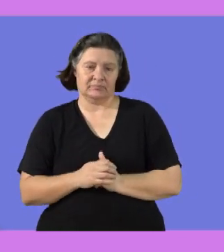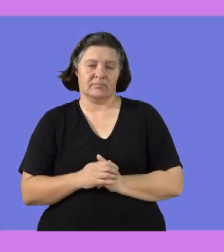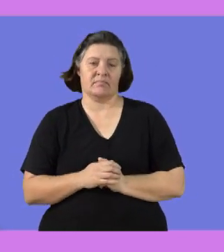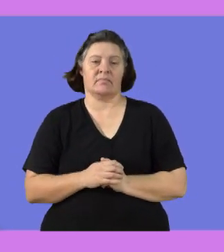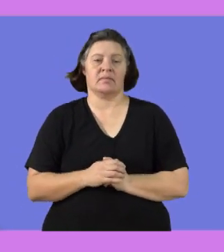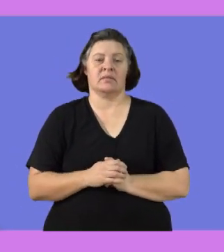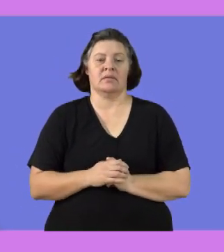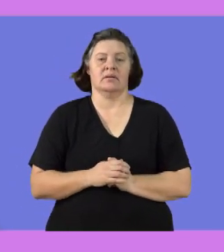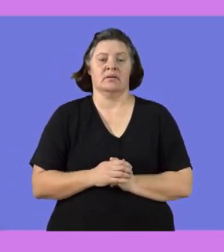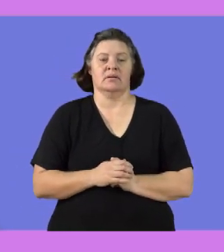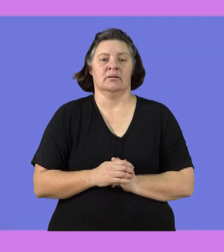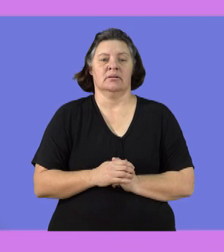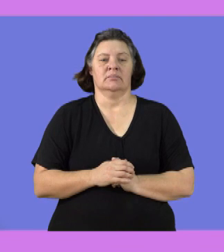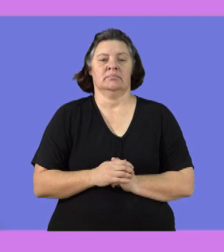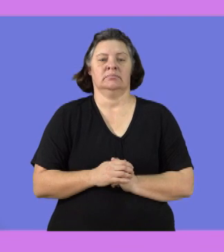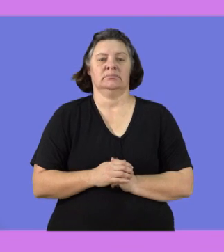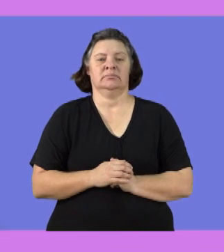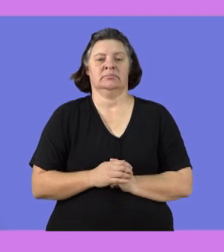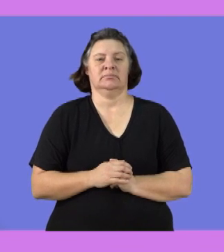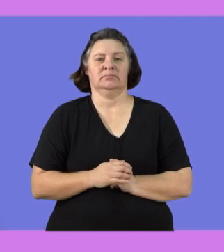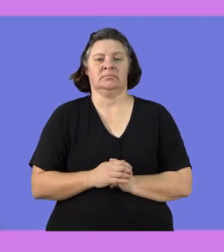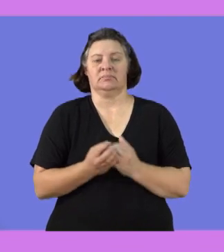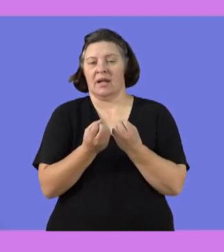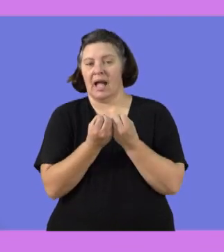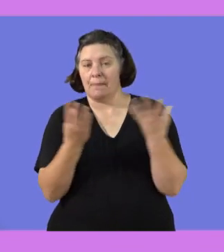7, and then this is multiplied by